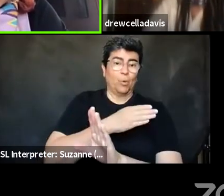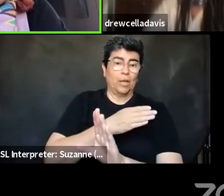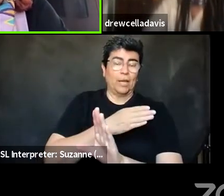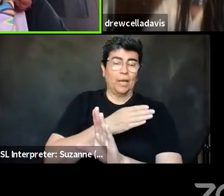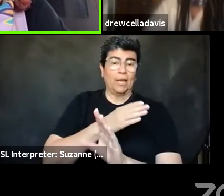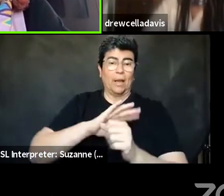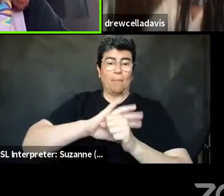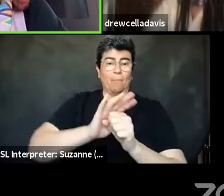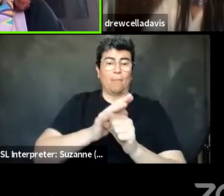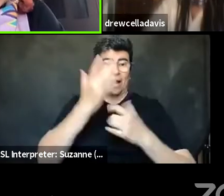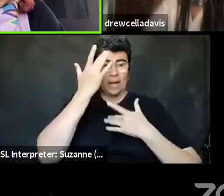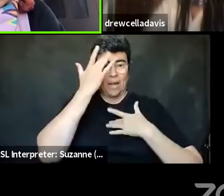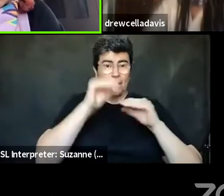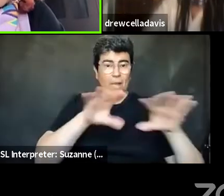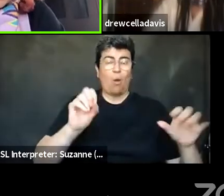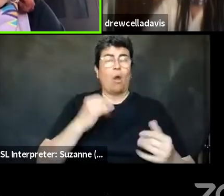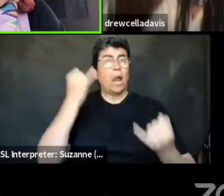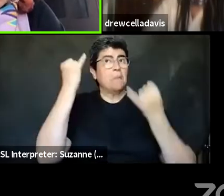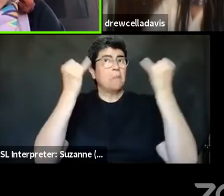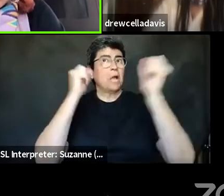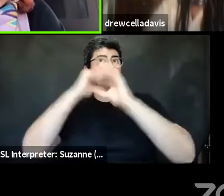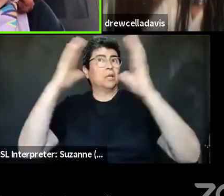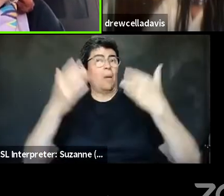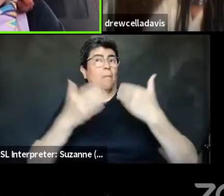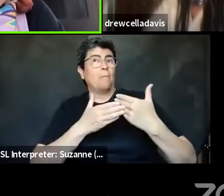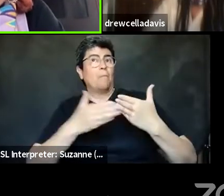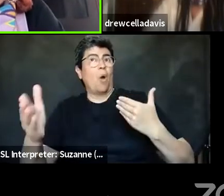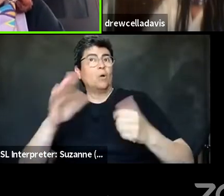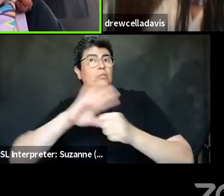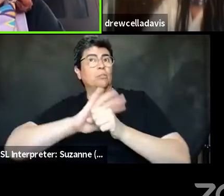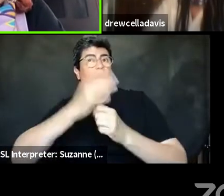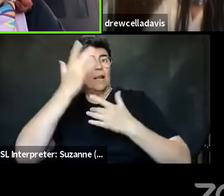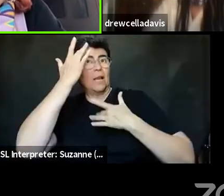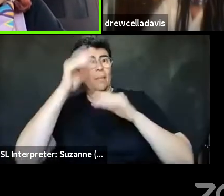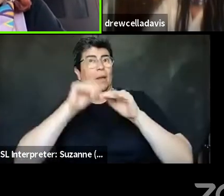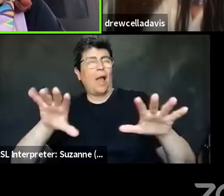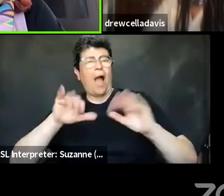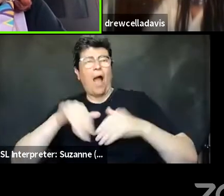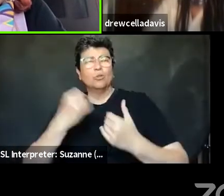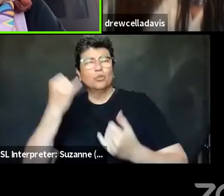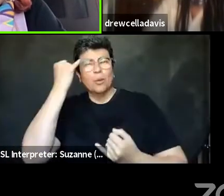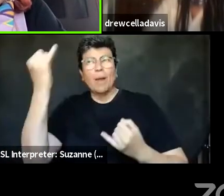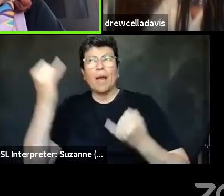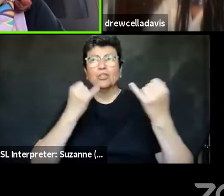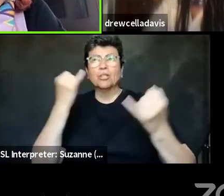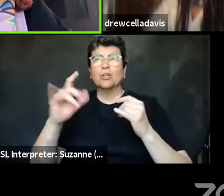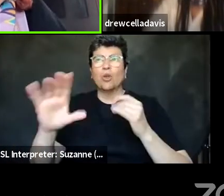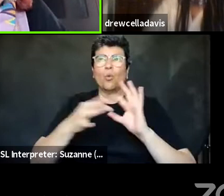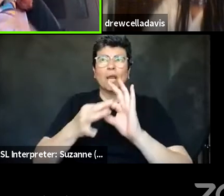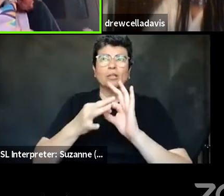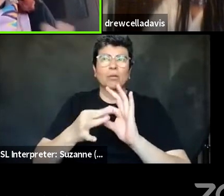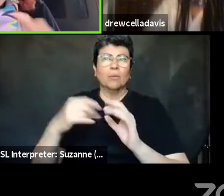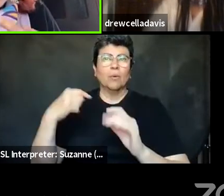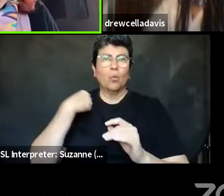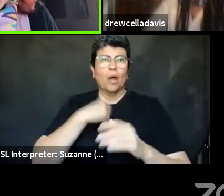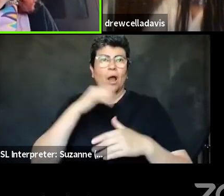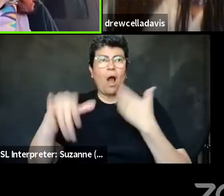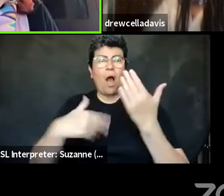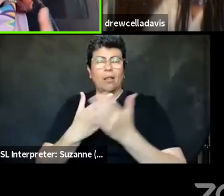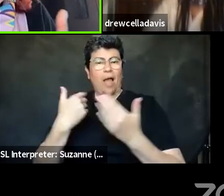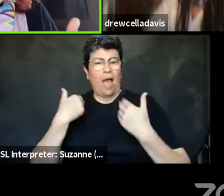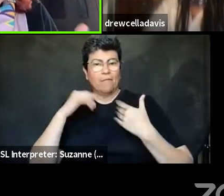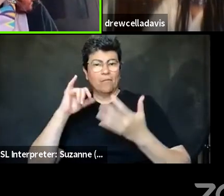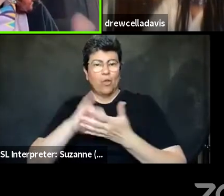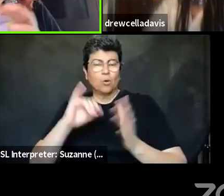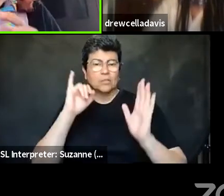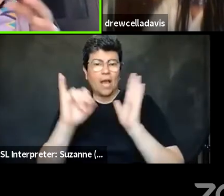you're imagining post-pandemic, how to reimagine these relationships, because I think we all carry these intersecting identities